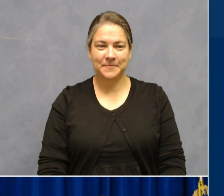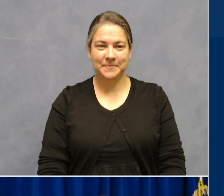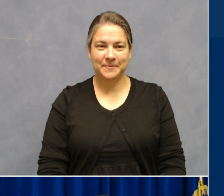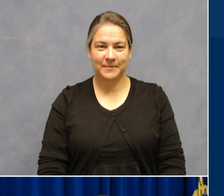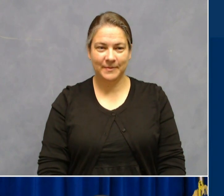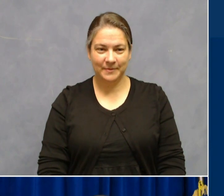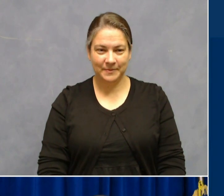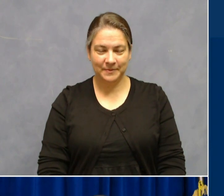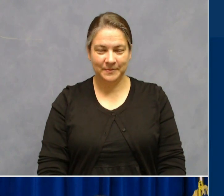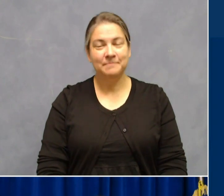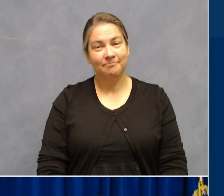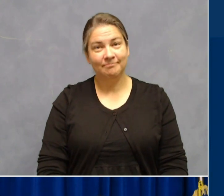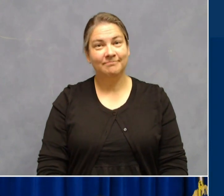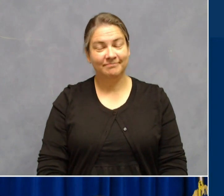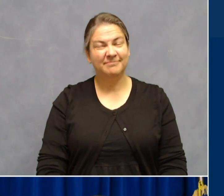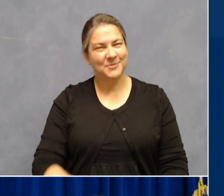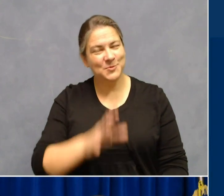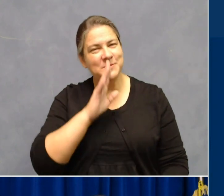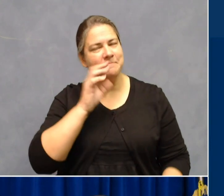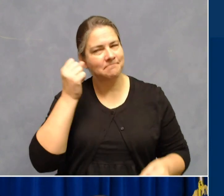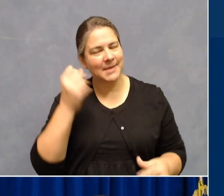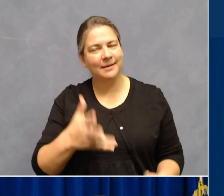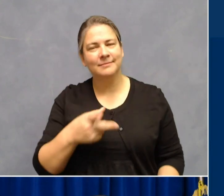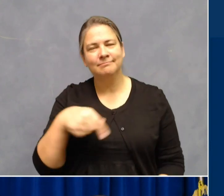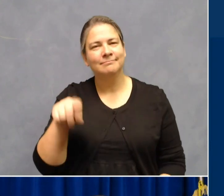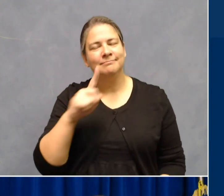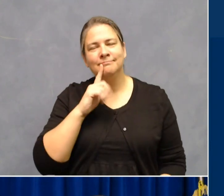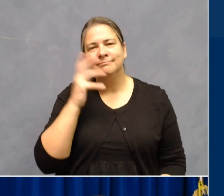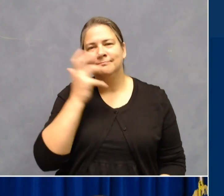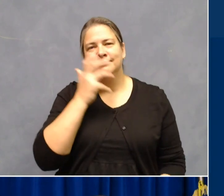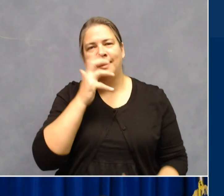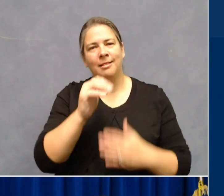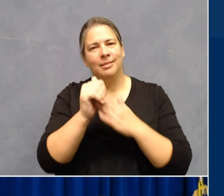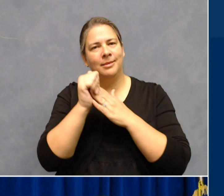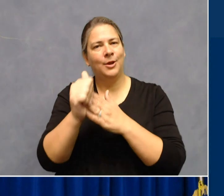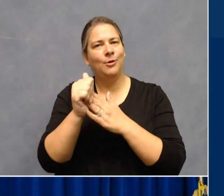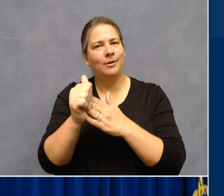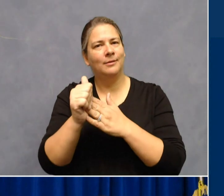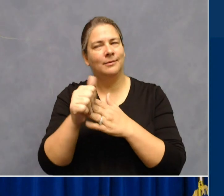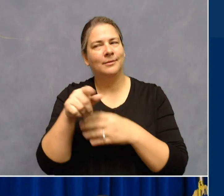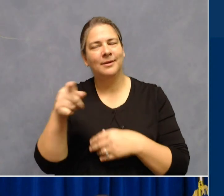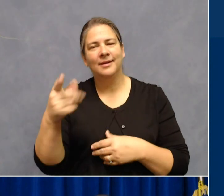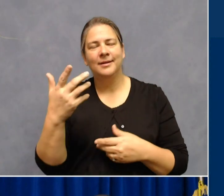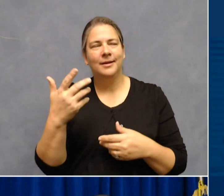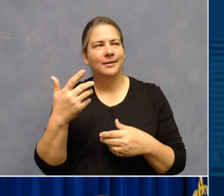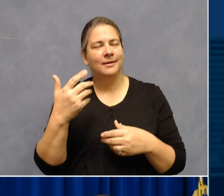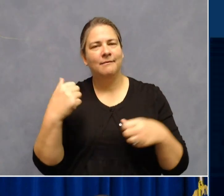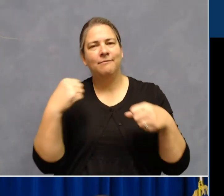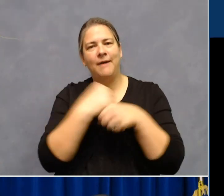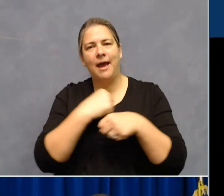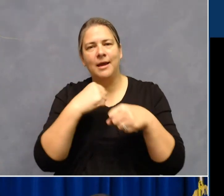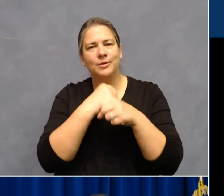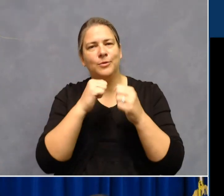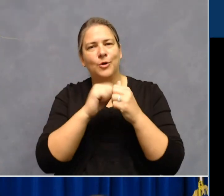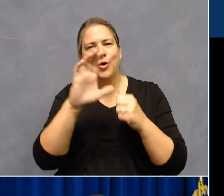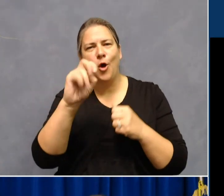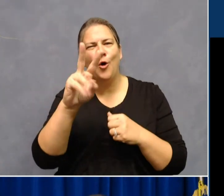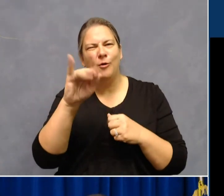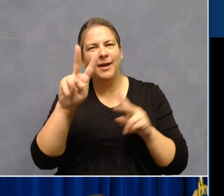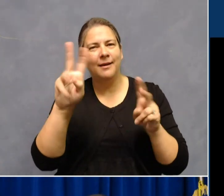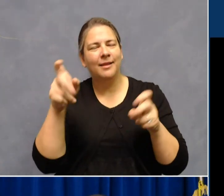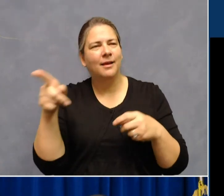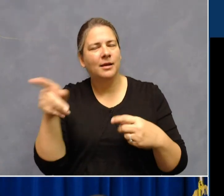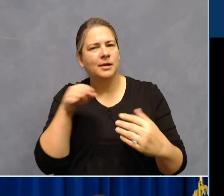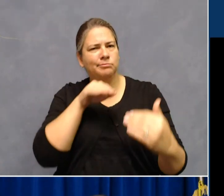There have been a lot of amazing leaders in this fight against COVID-19. We appreciate those mayors and so many across